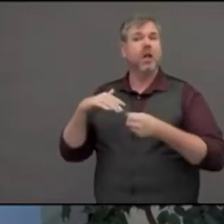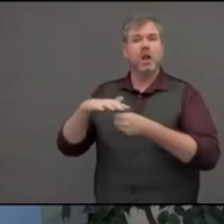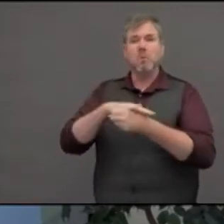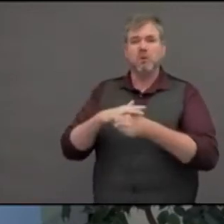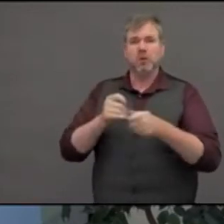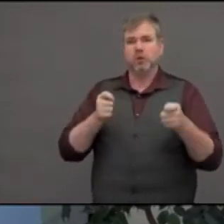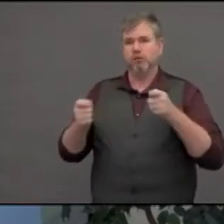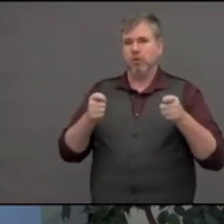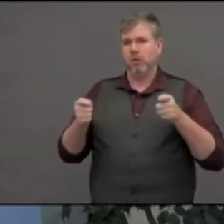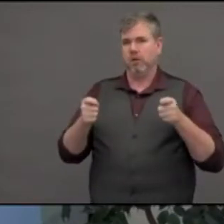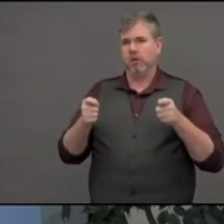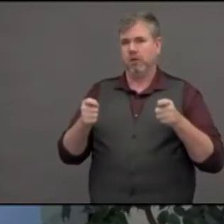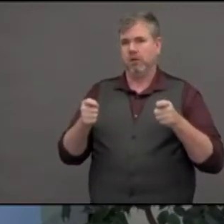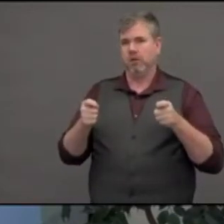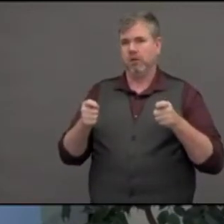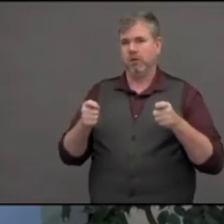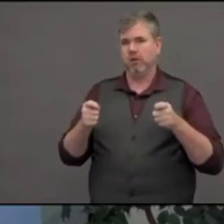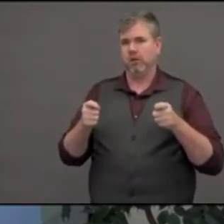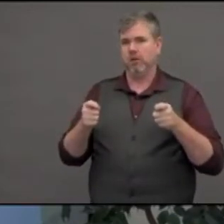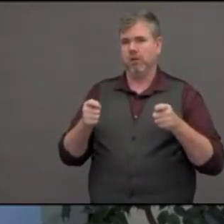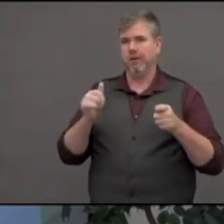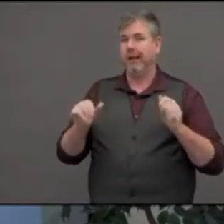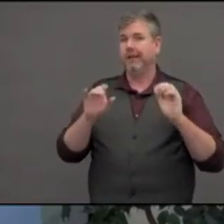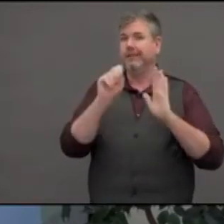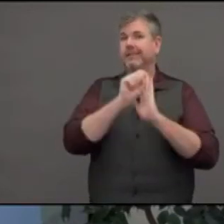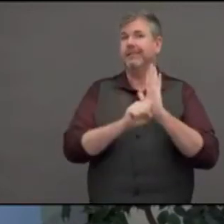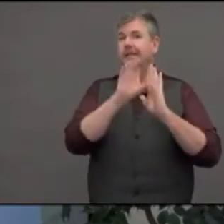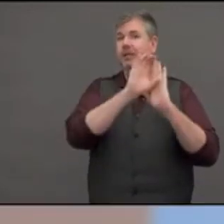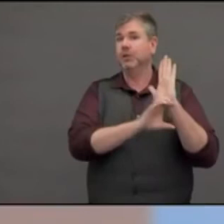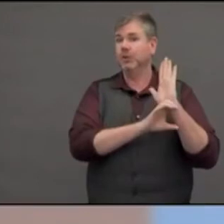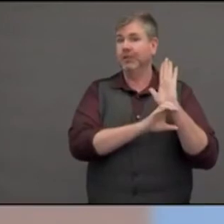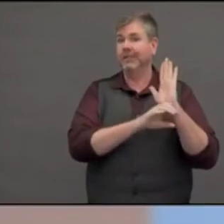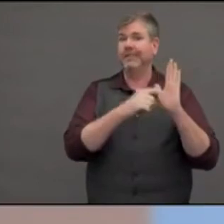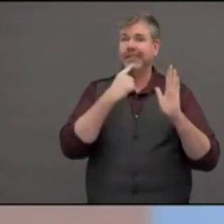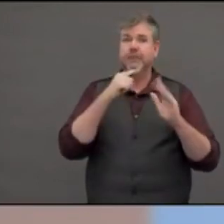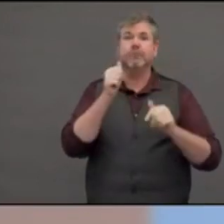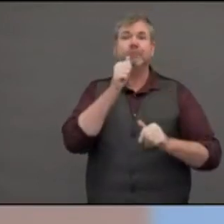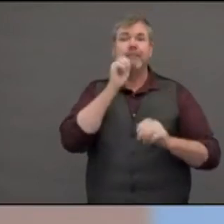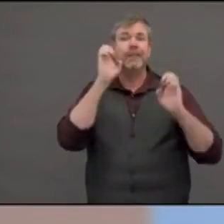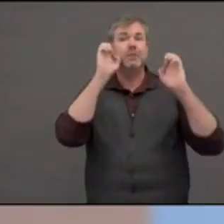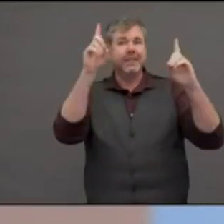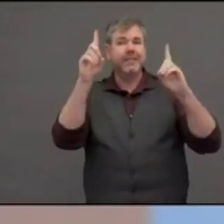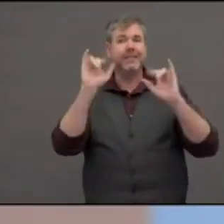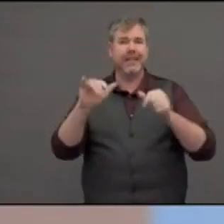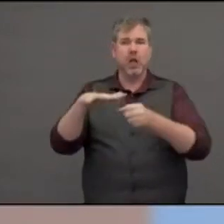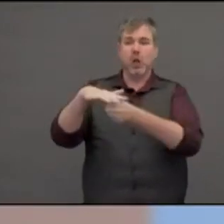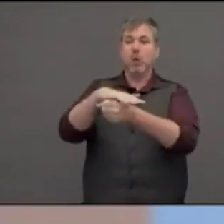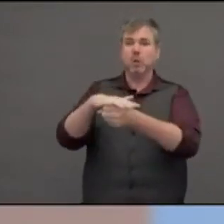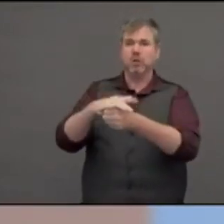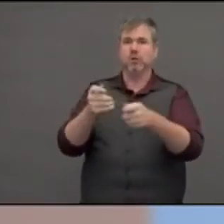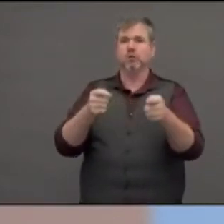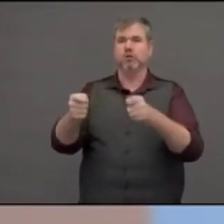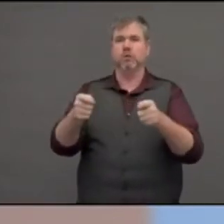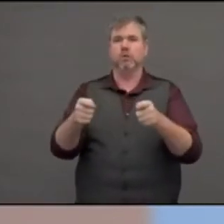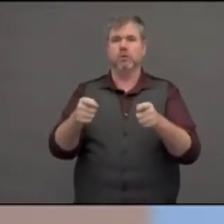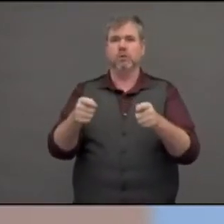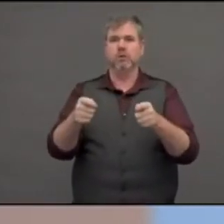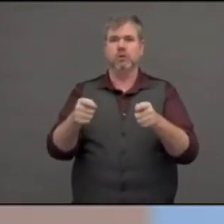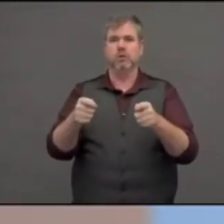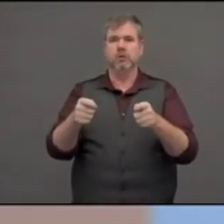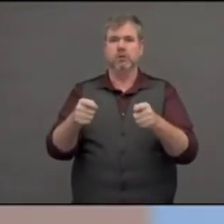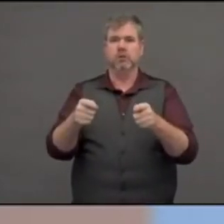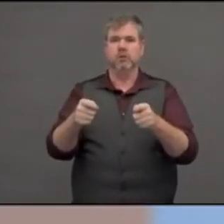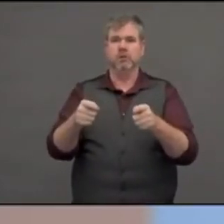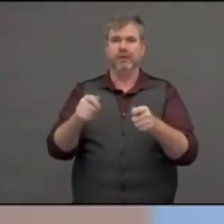addressed the responsibilities of public education and private education is it's local control. So local school districts are governed by their local districts